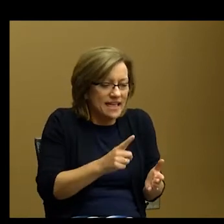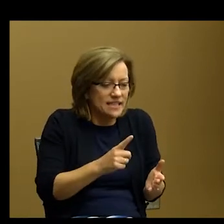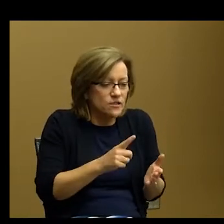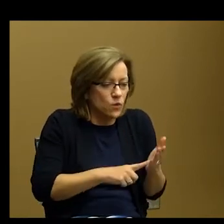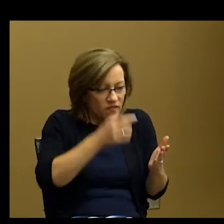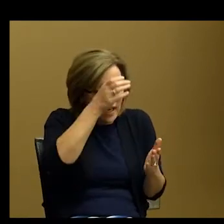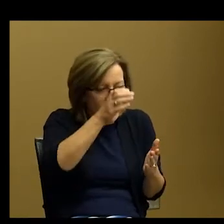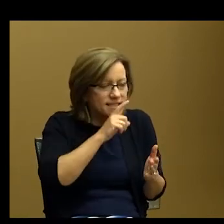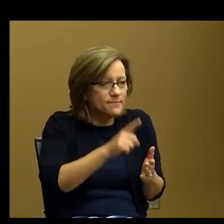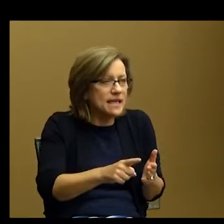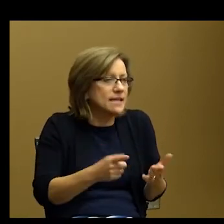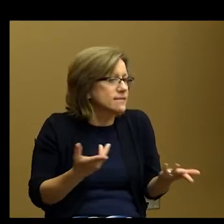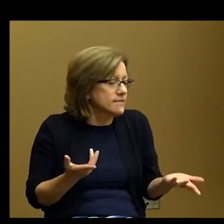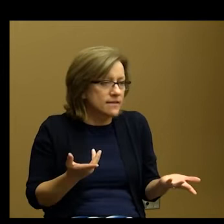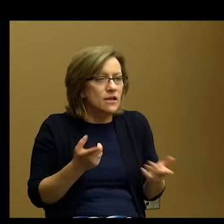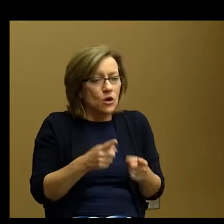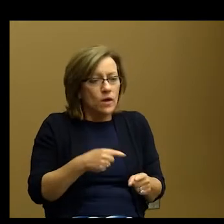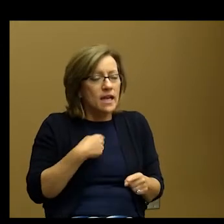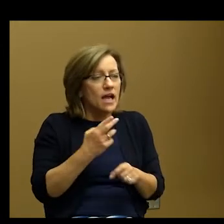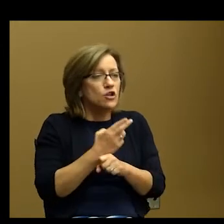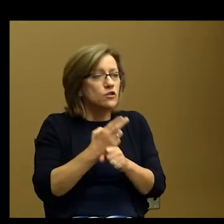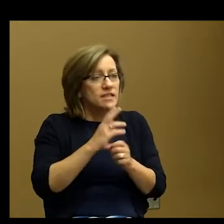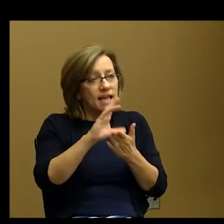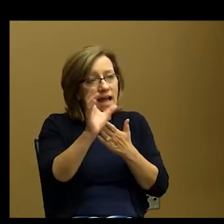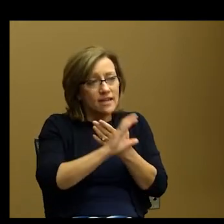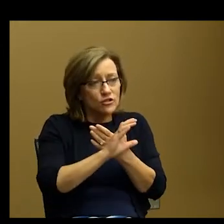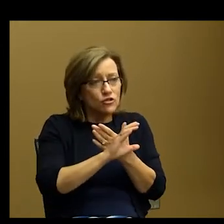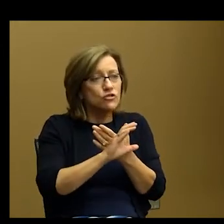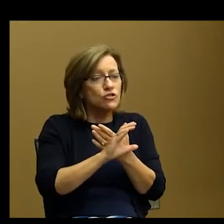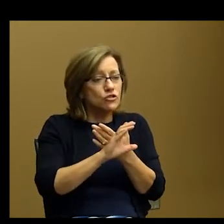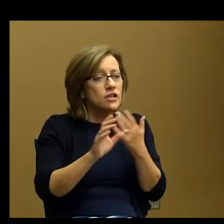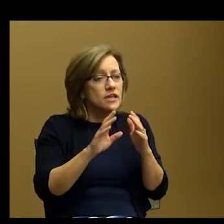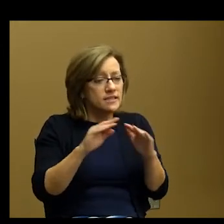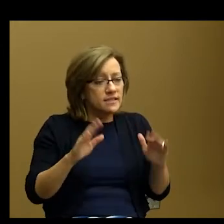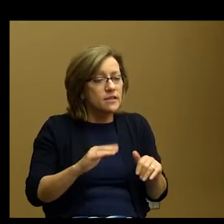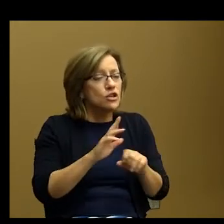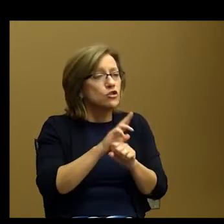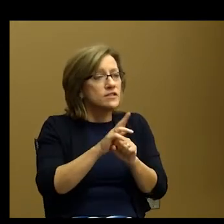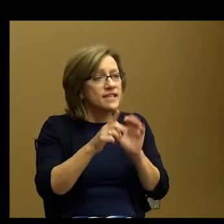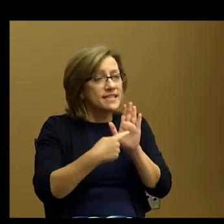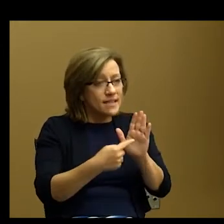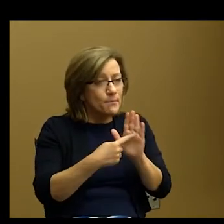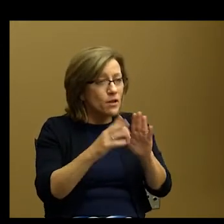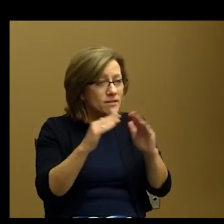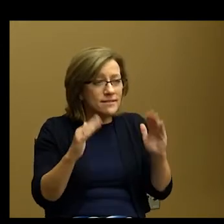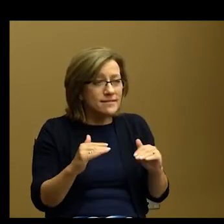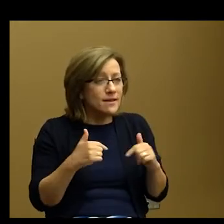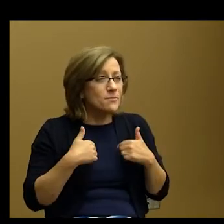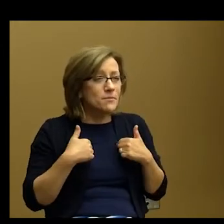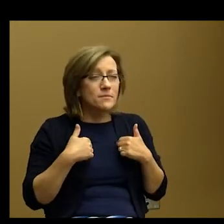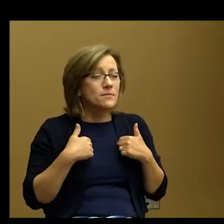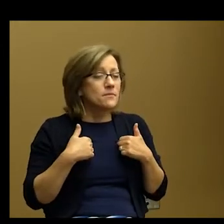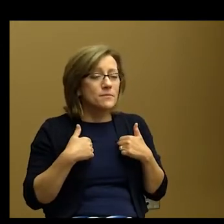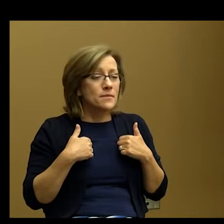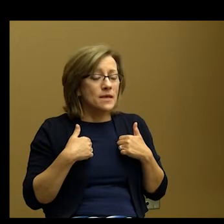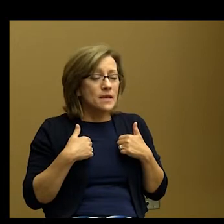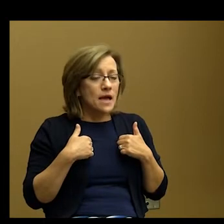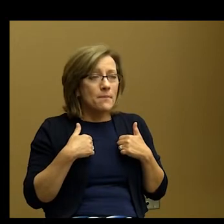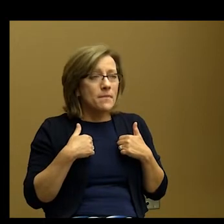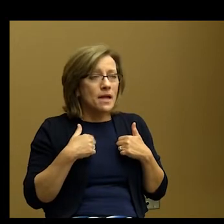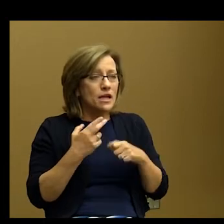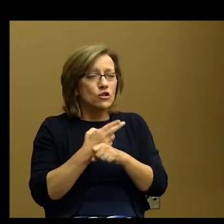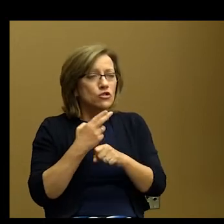going on. When I'm using a calendar system and using those symbol systems, I'm not going to